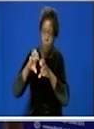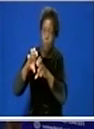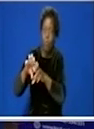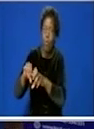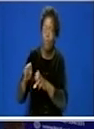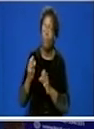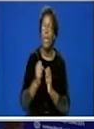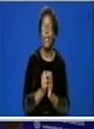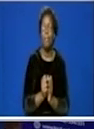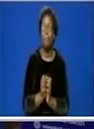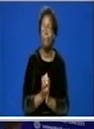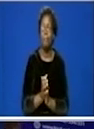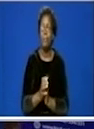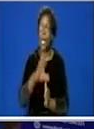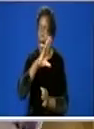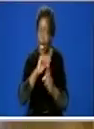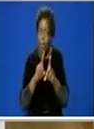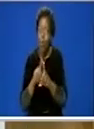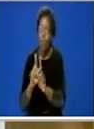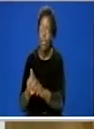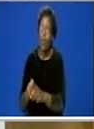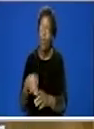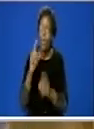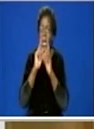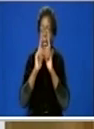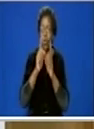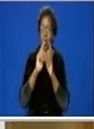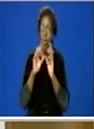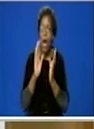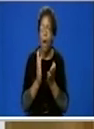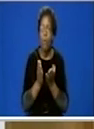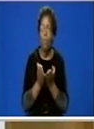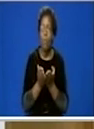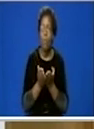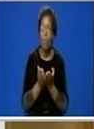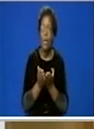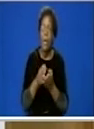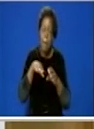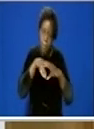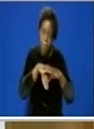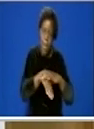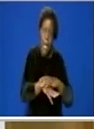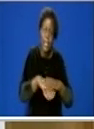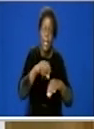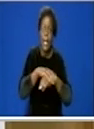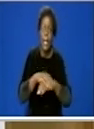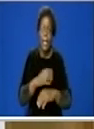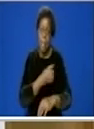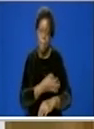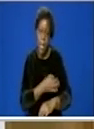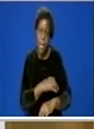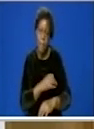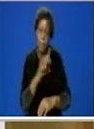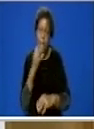of locomotion. And also, we will discuss how plants get the benefit